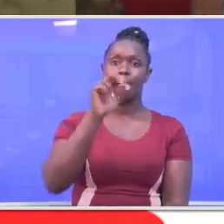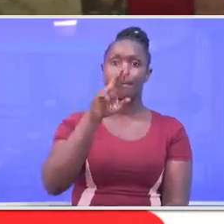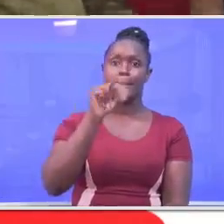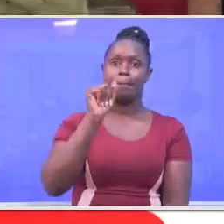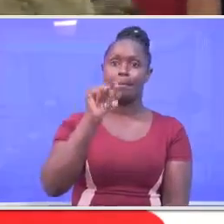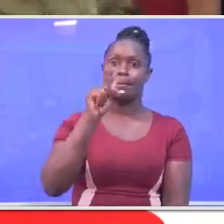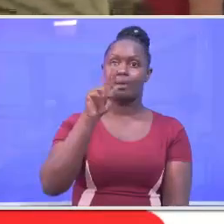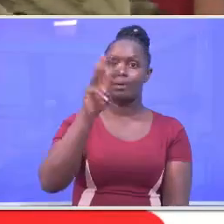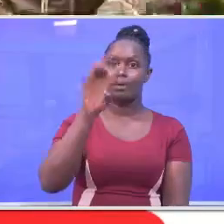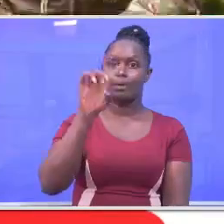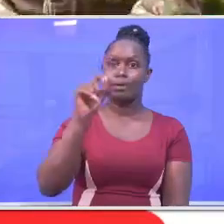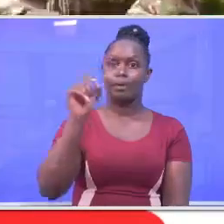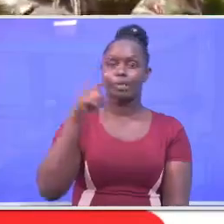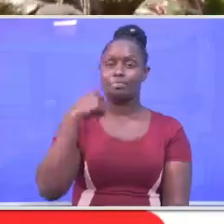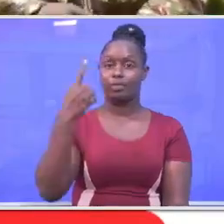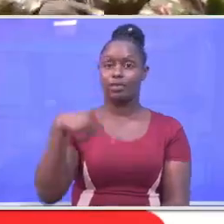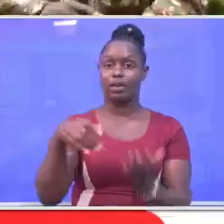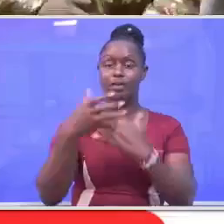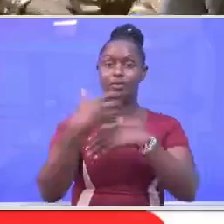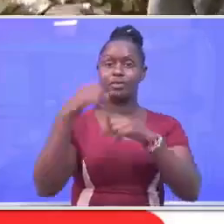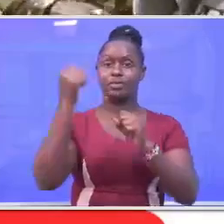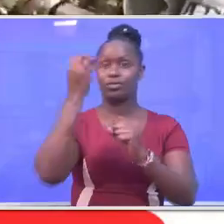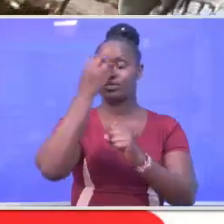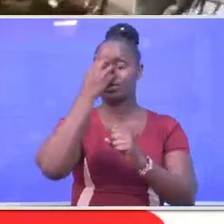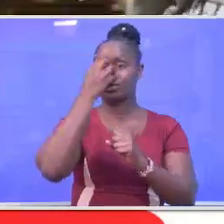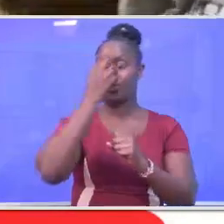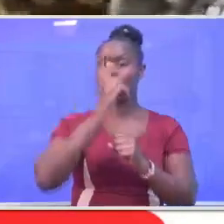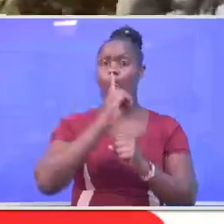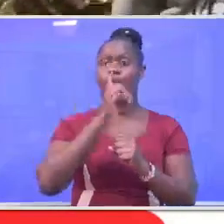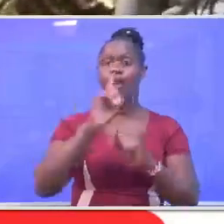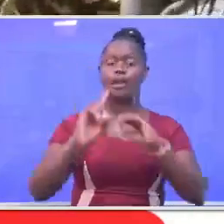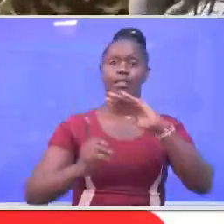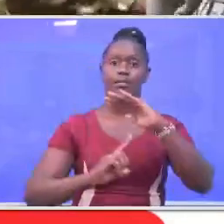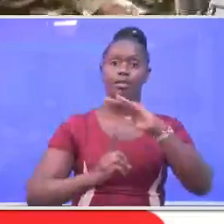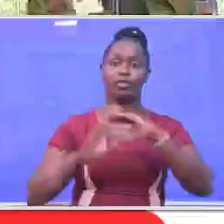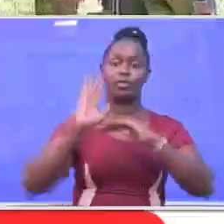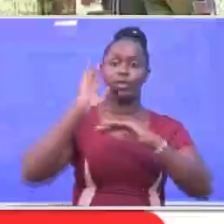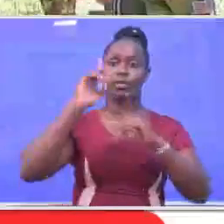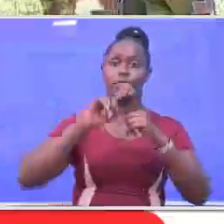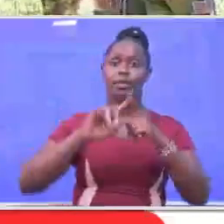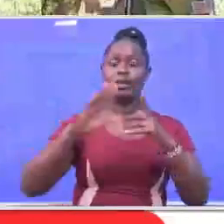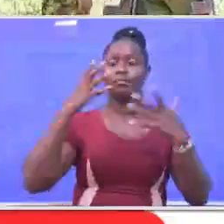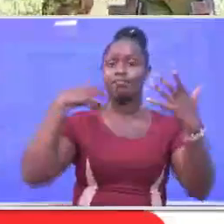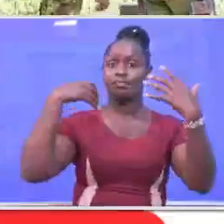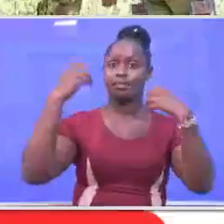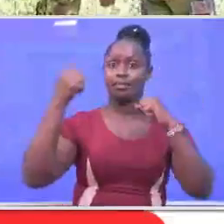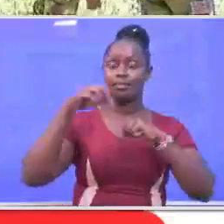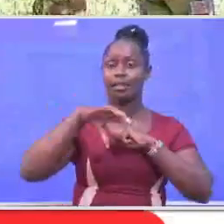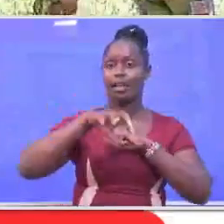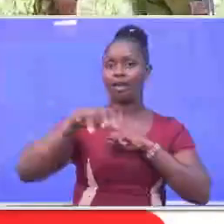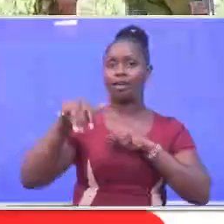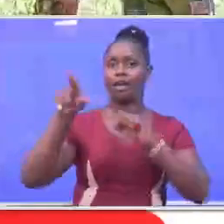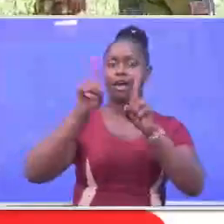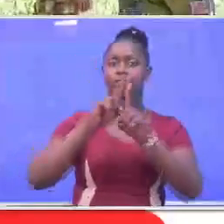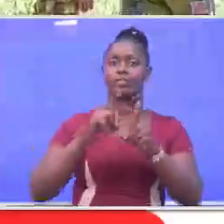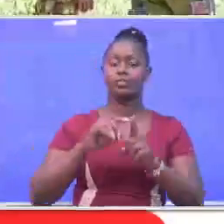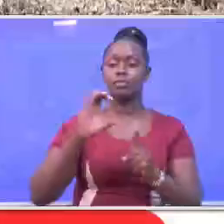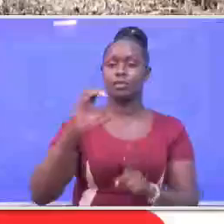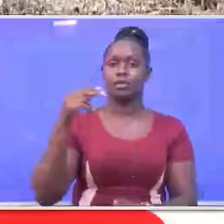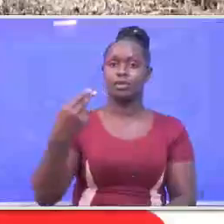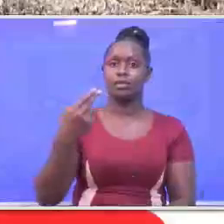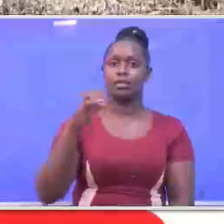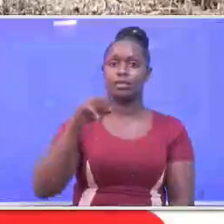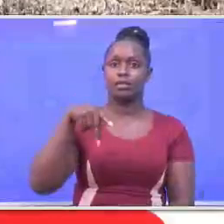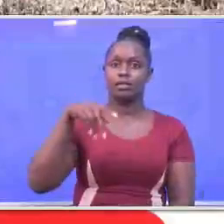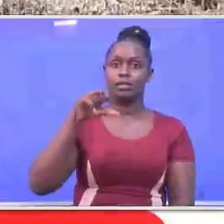following President William Ruto's order, the ministry will build two KDF camps in the areas of Kamolokon and Cheksogon in a bid